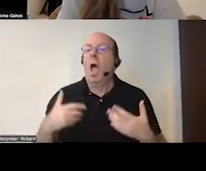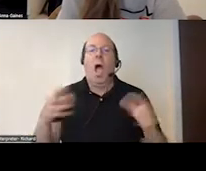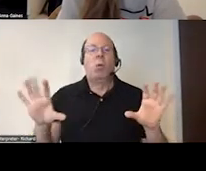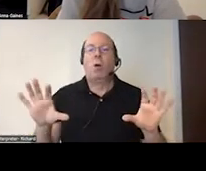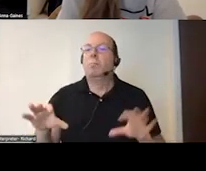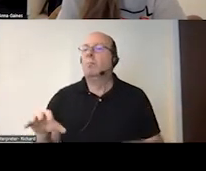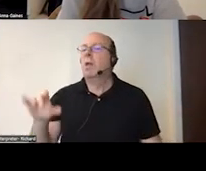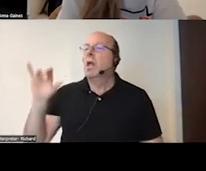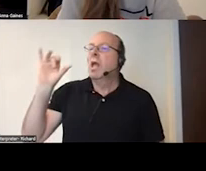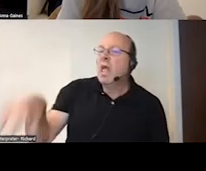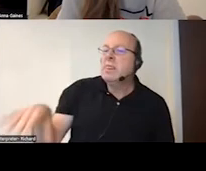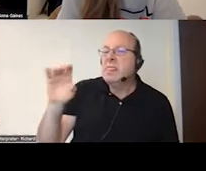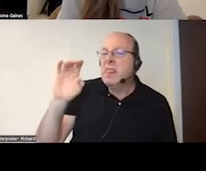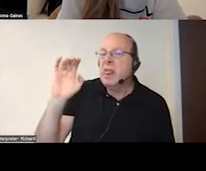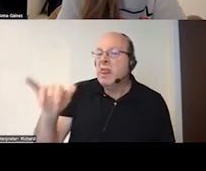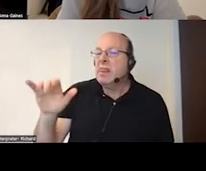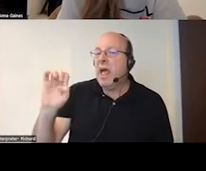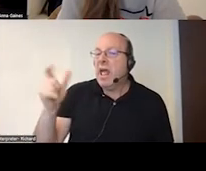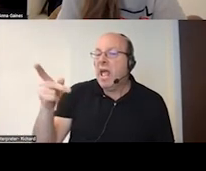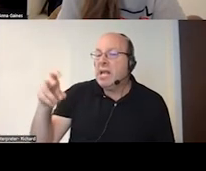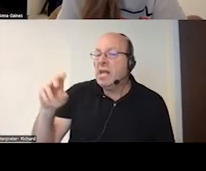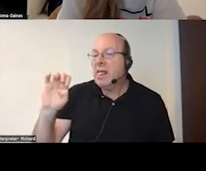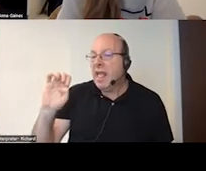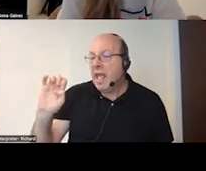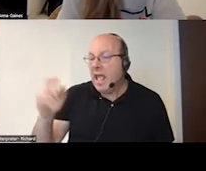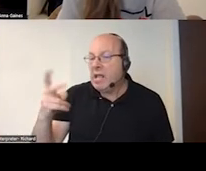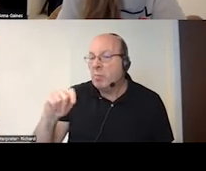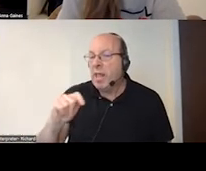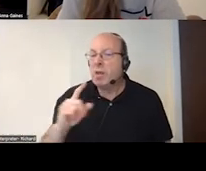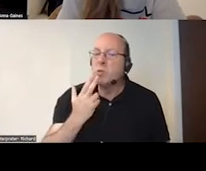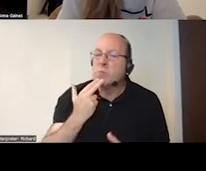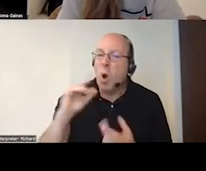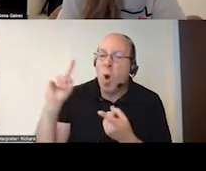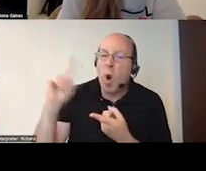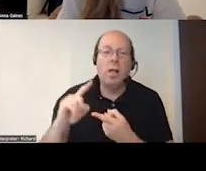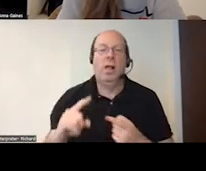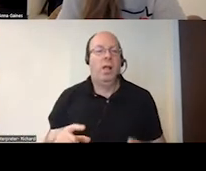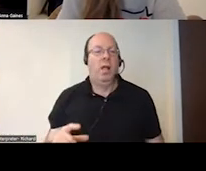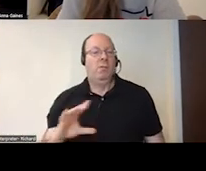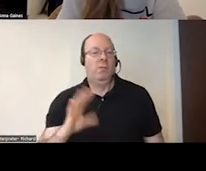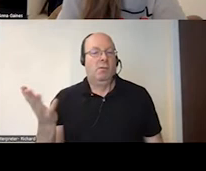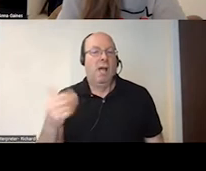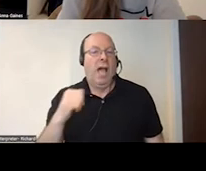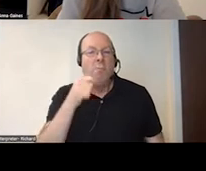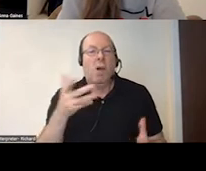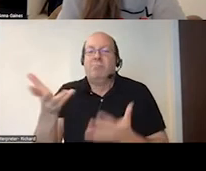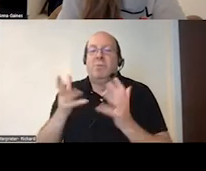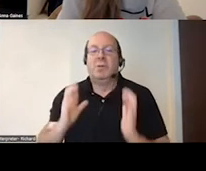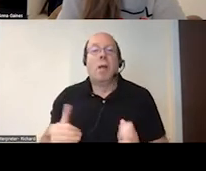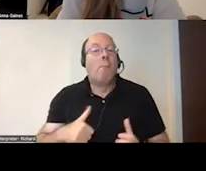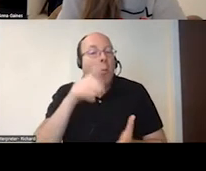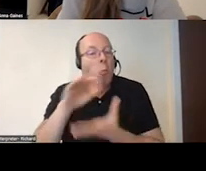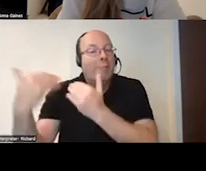that one eggplant was a little bit too small for you. Like, I'm sorry, like, but I'm not a customer service person. So my wife does